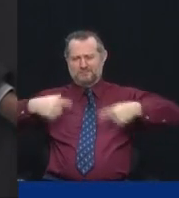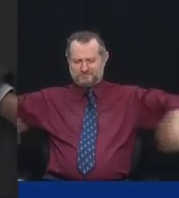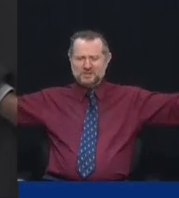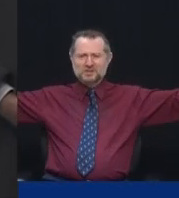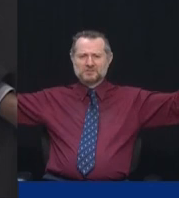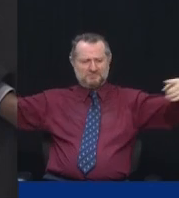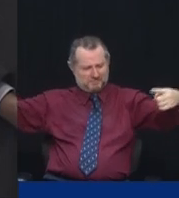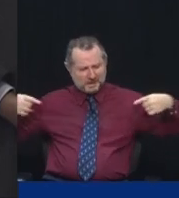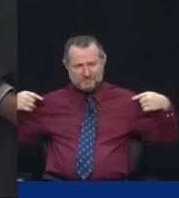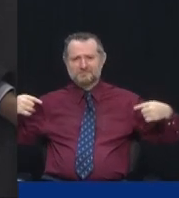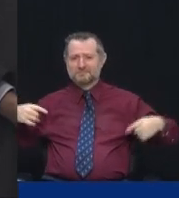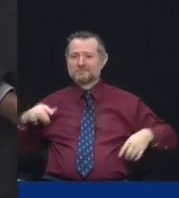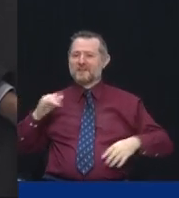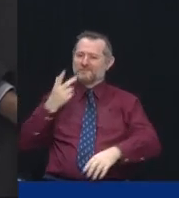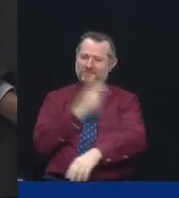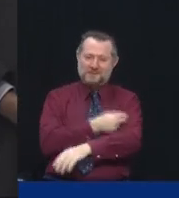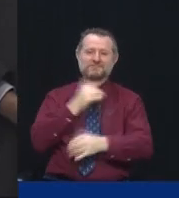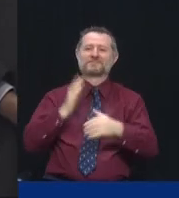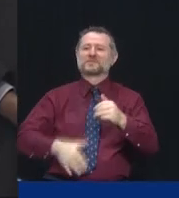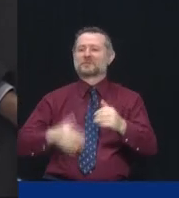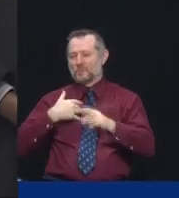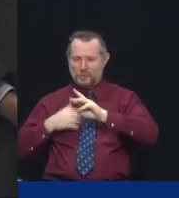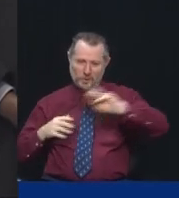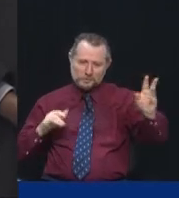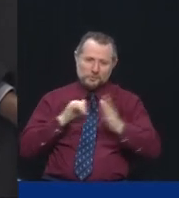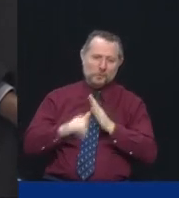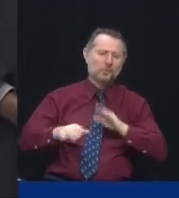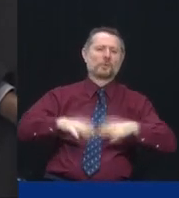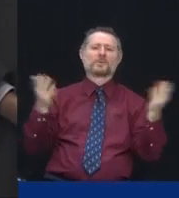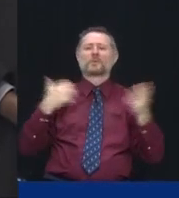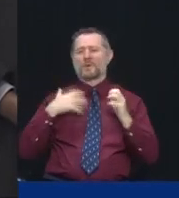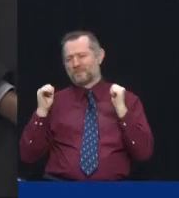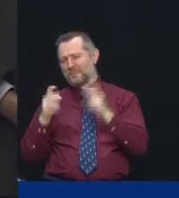Let's get Western New York reopened. Let's get back to life